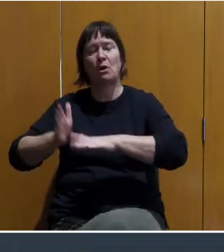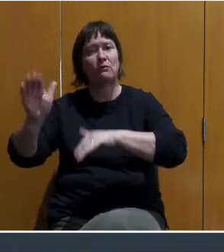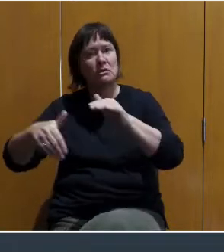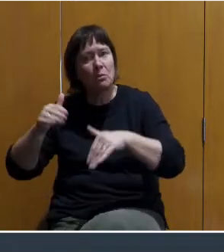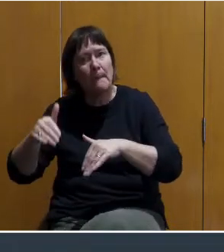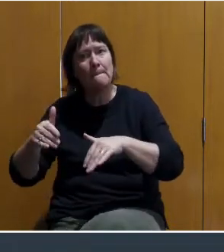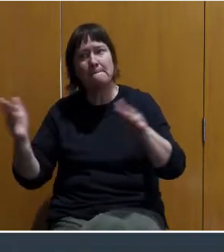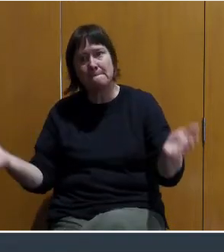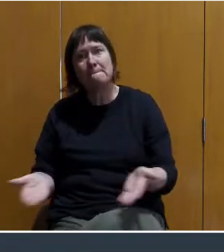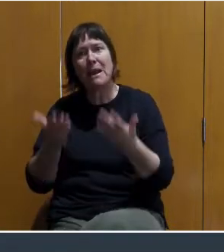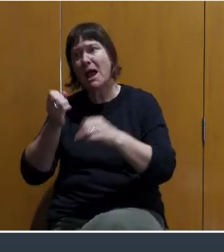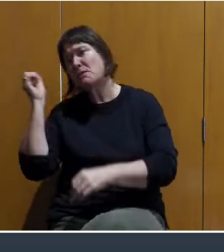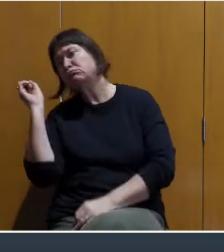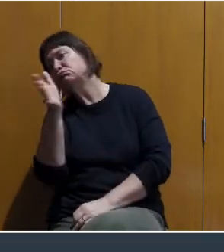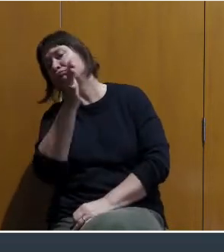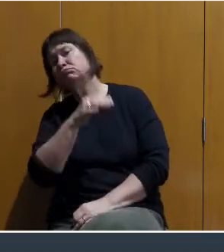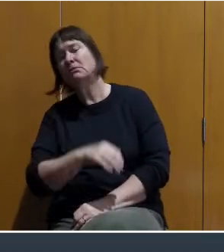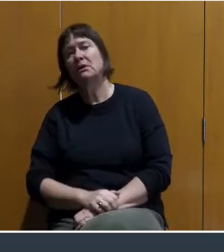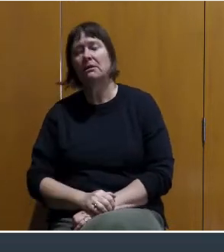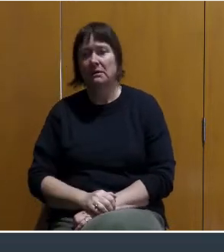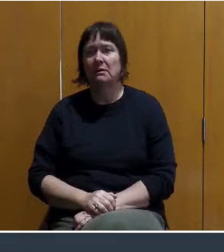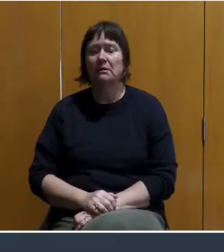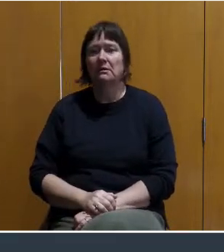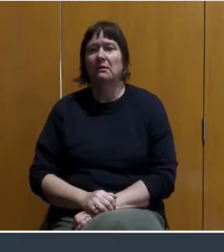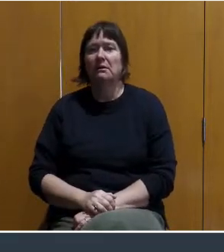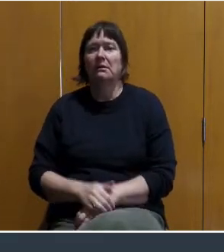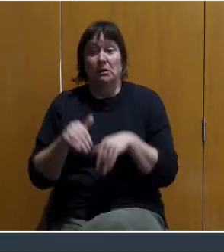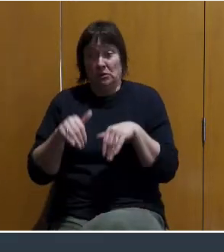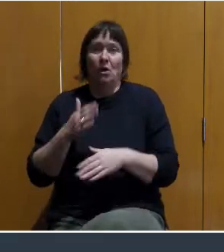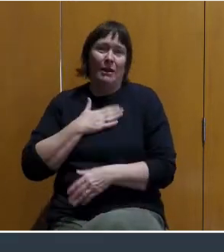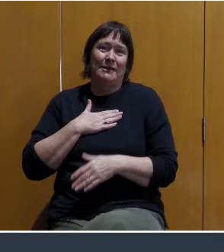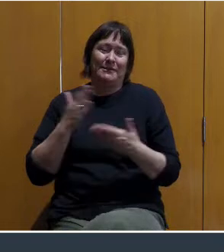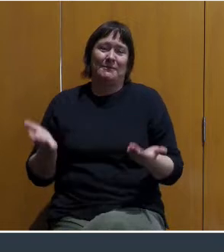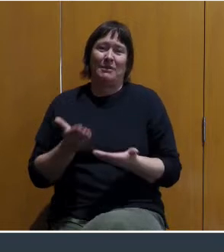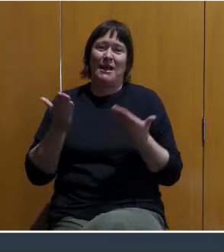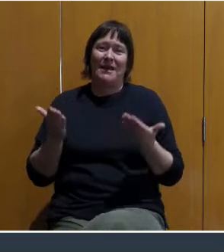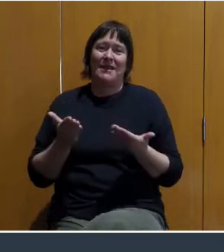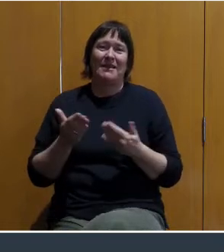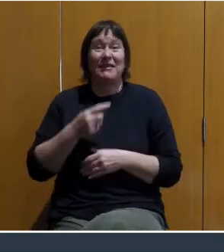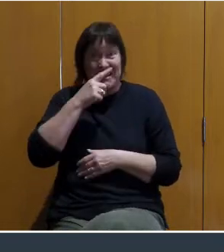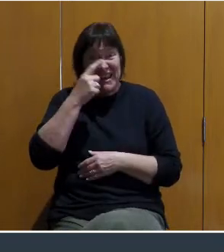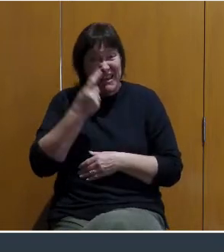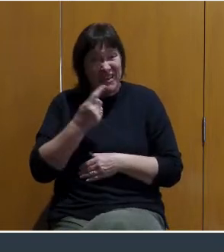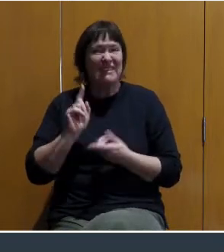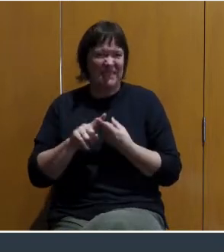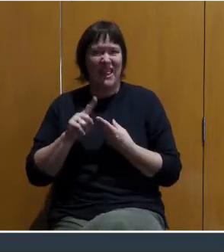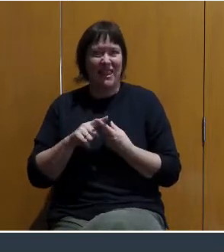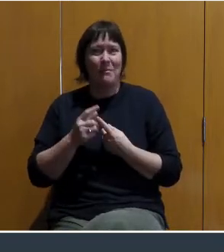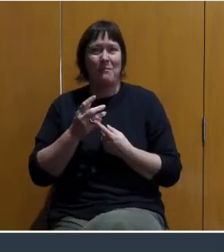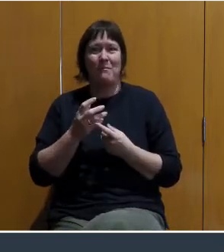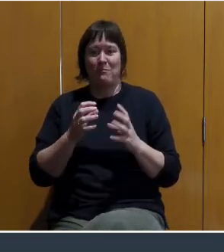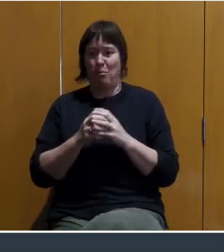him a playtime. Every walk has a playtime because he likes to play still. At the age of 11, chases a ball.